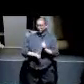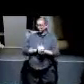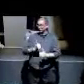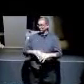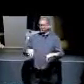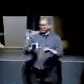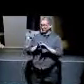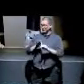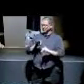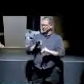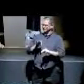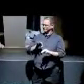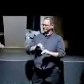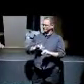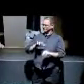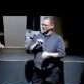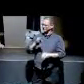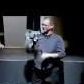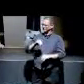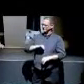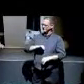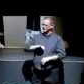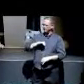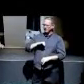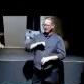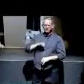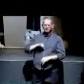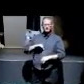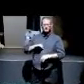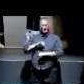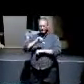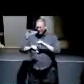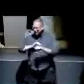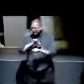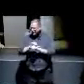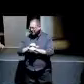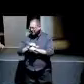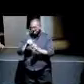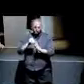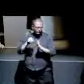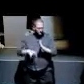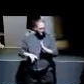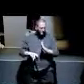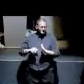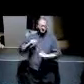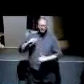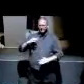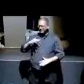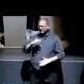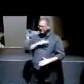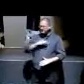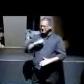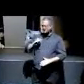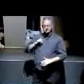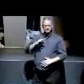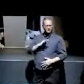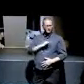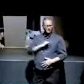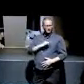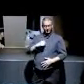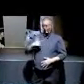He made us proud, darn proud to be students and alums of NMSU. We honor what he has called